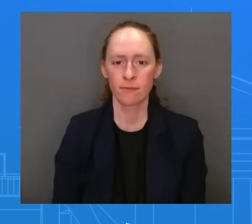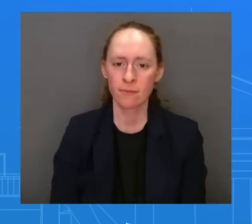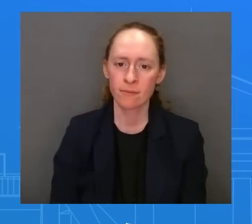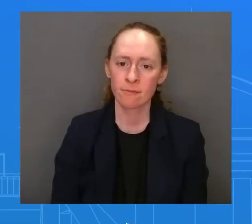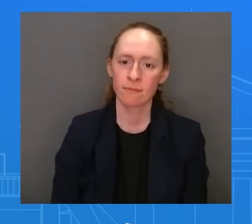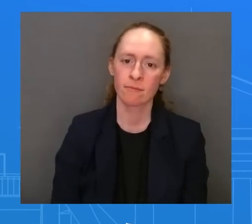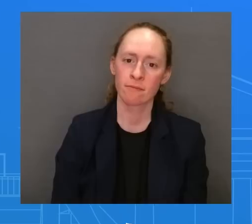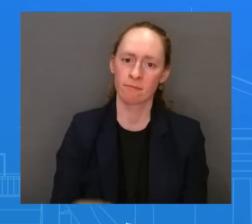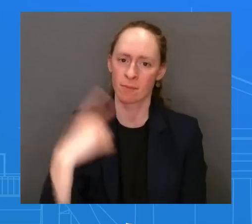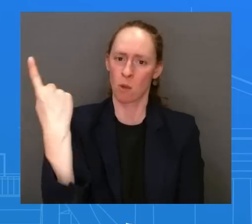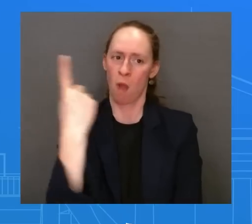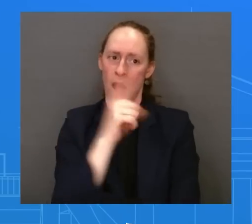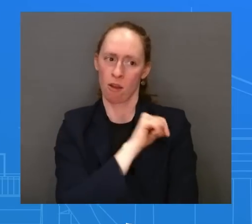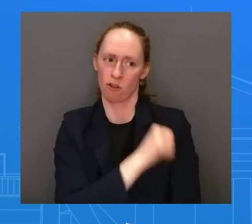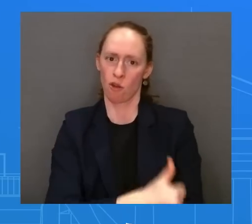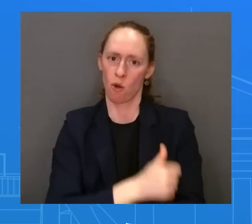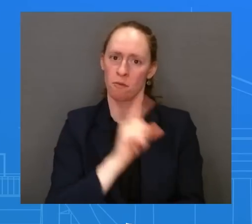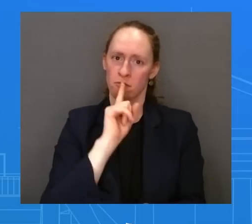that